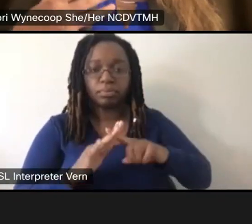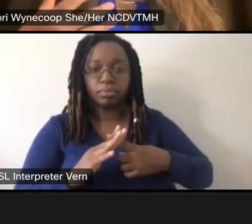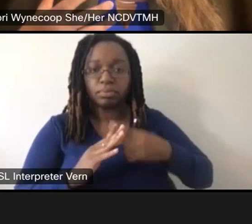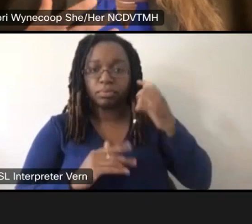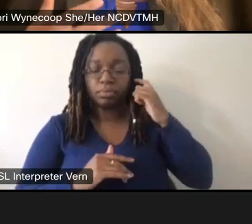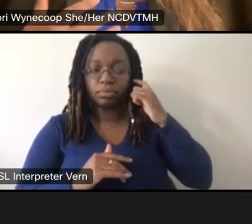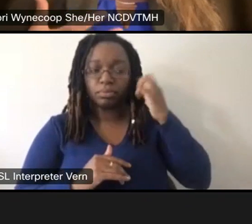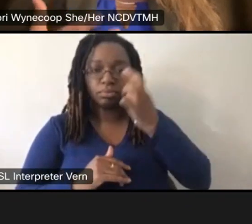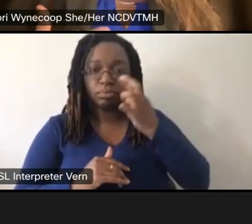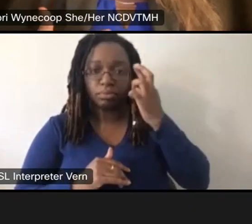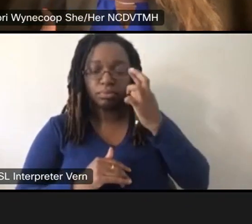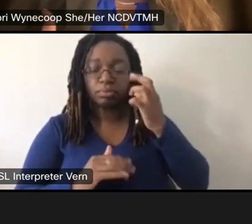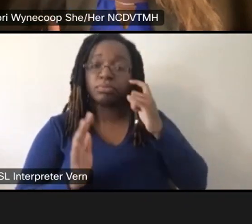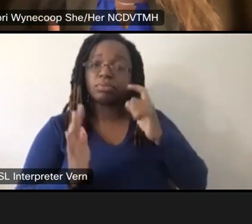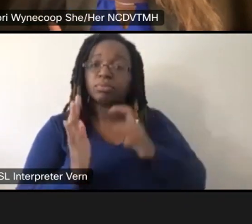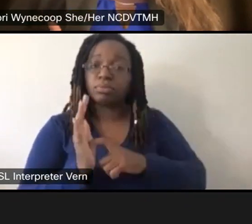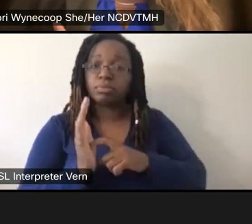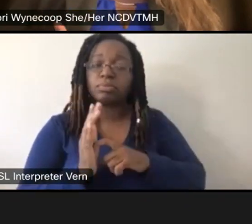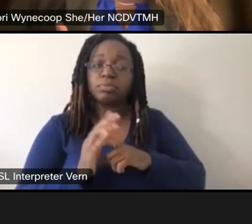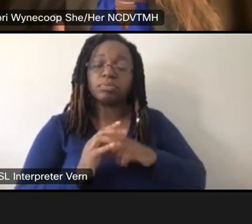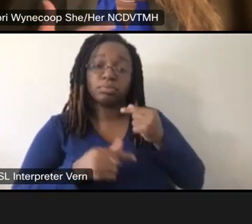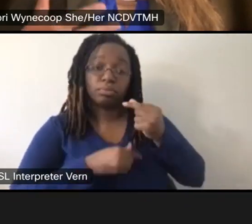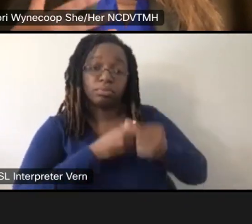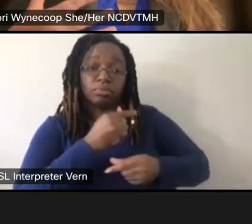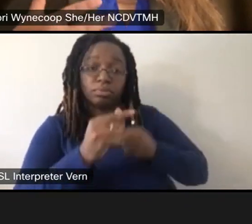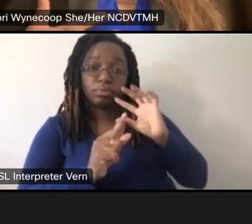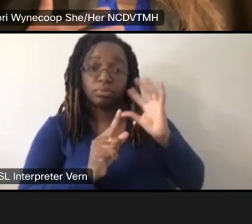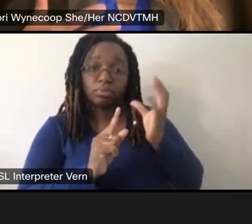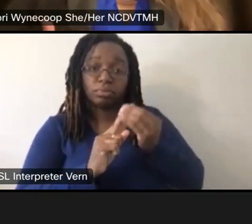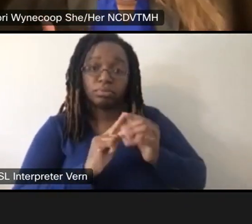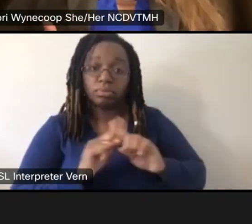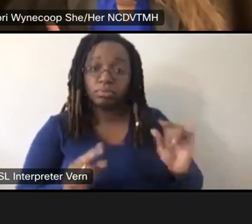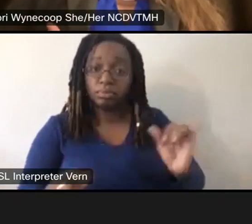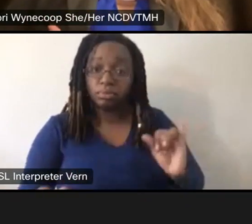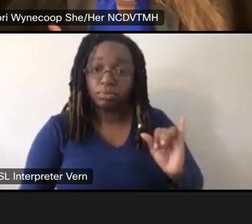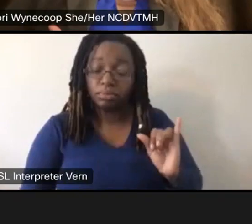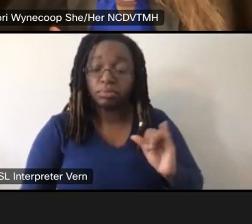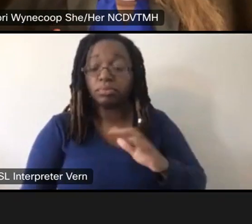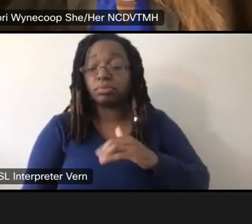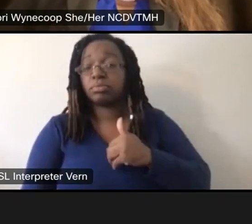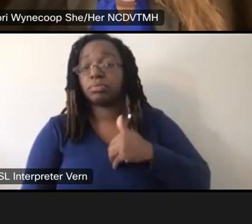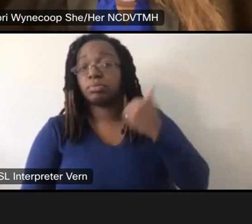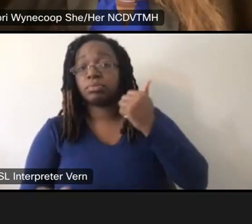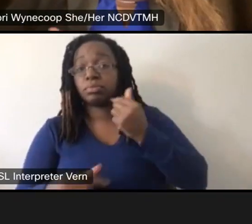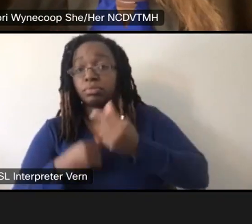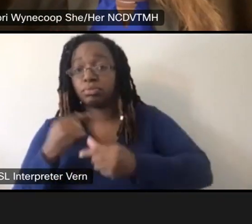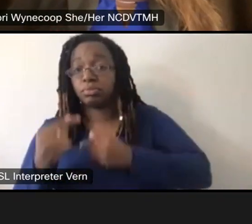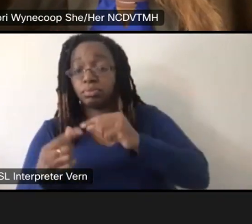the generational cultural differences as well. And like, the younger generation's connections